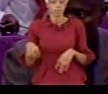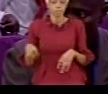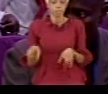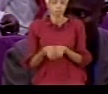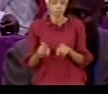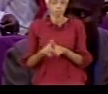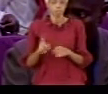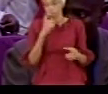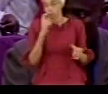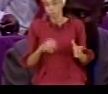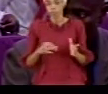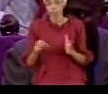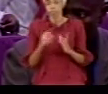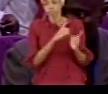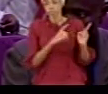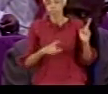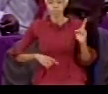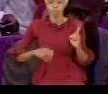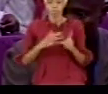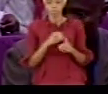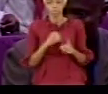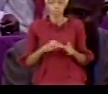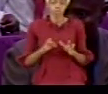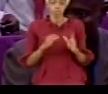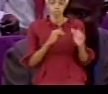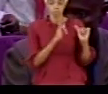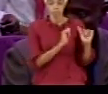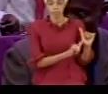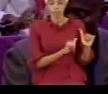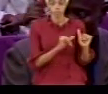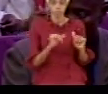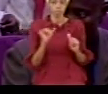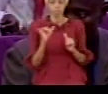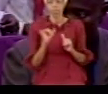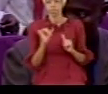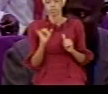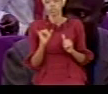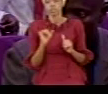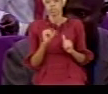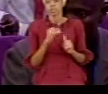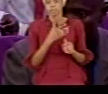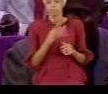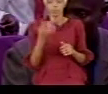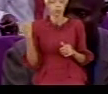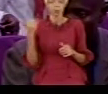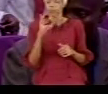Lord, and pitched in Rephidim, and there was no water for the people to drink.